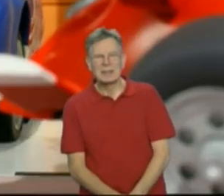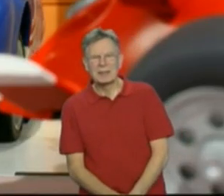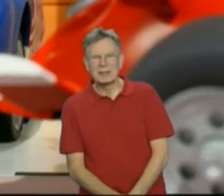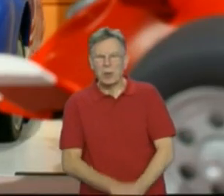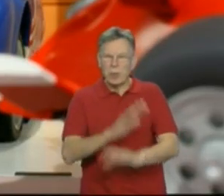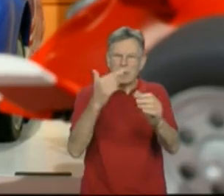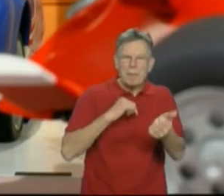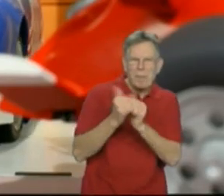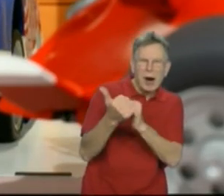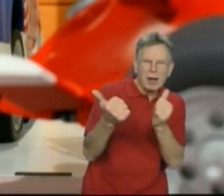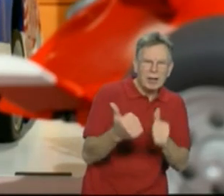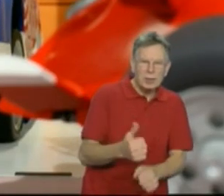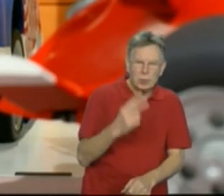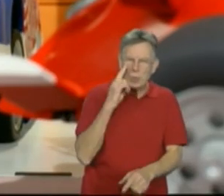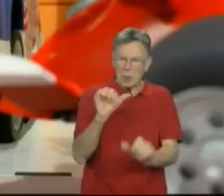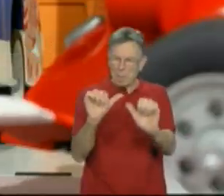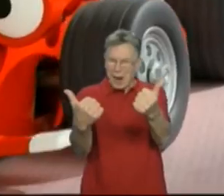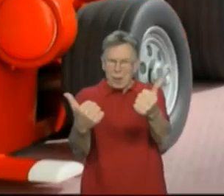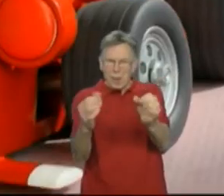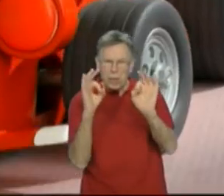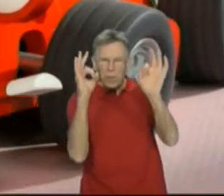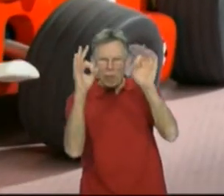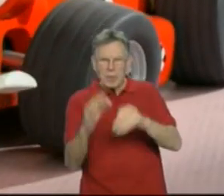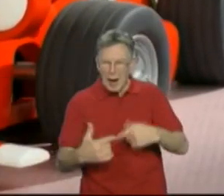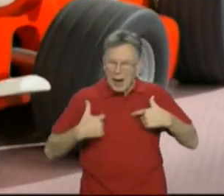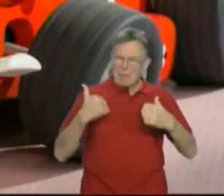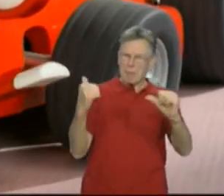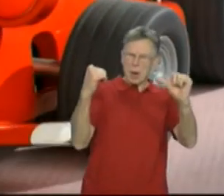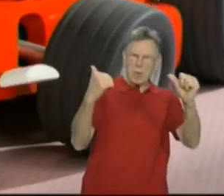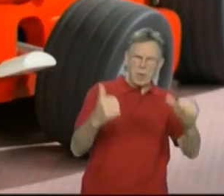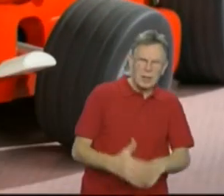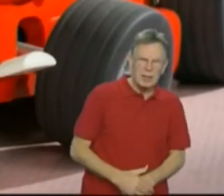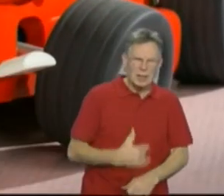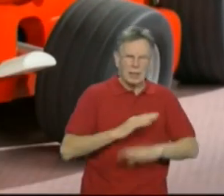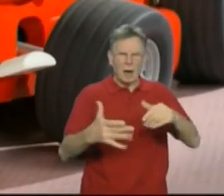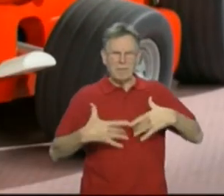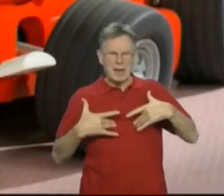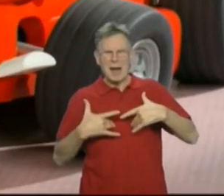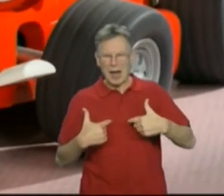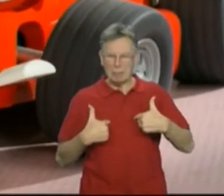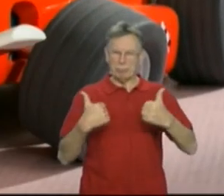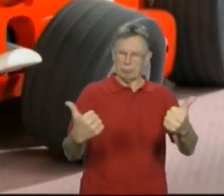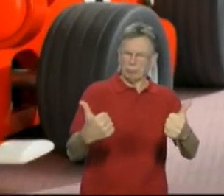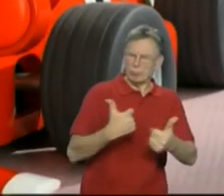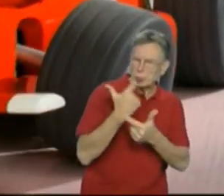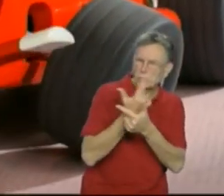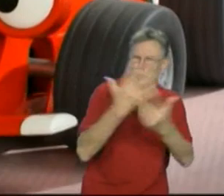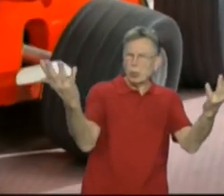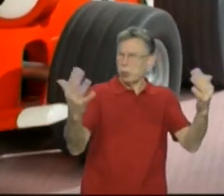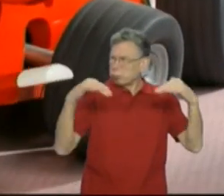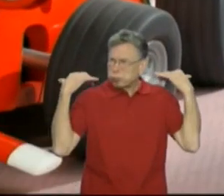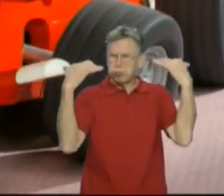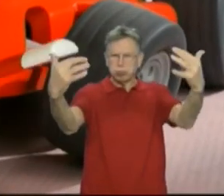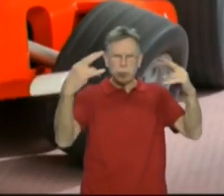My oh my, little partner. You seem to be feeling better. I am, Tintop. I'm starting to feel like I can put on a really